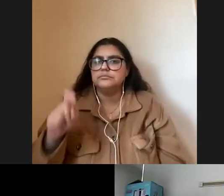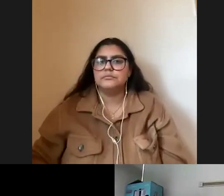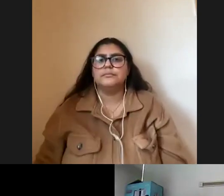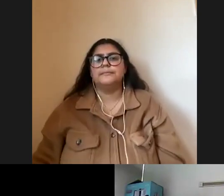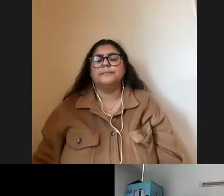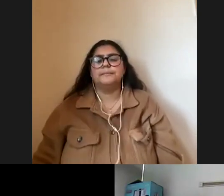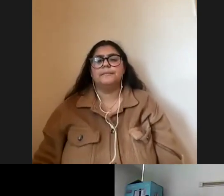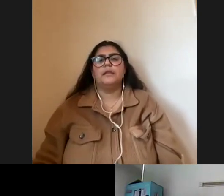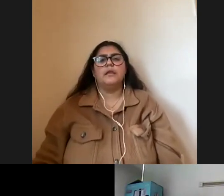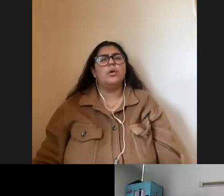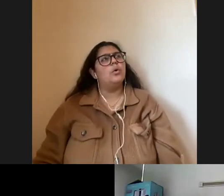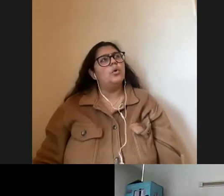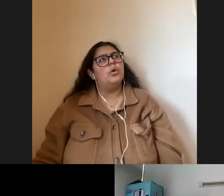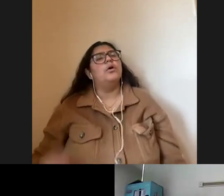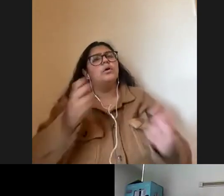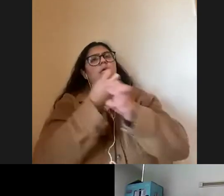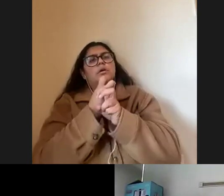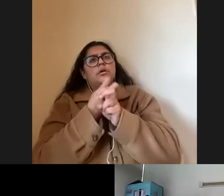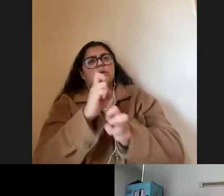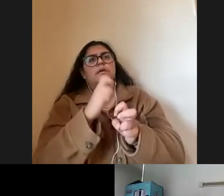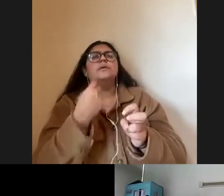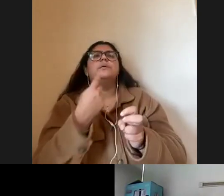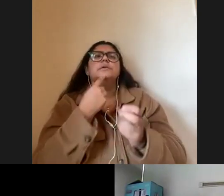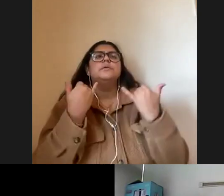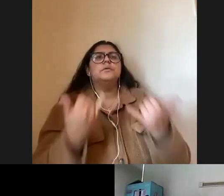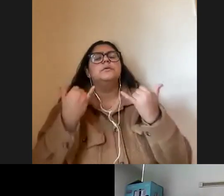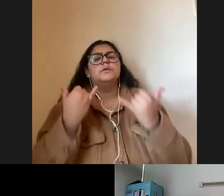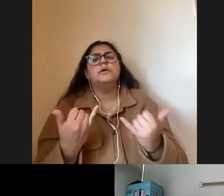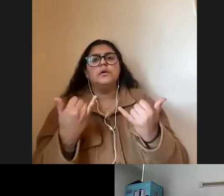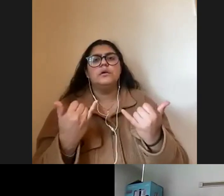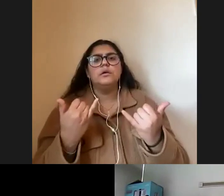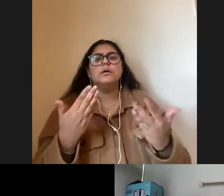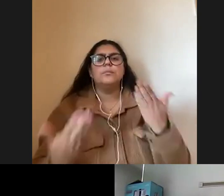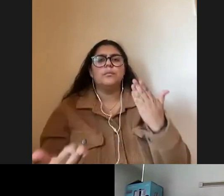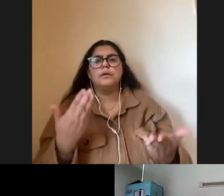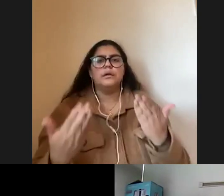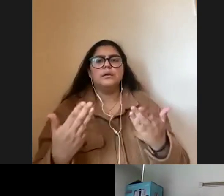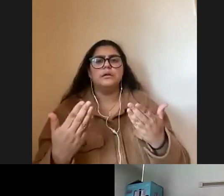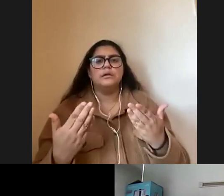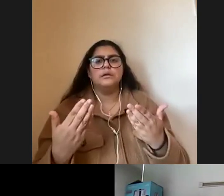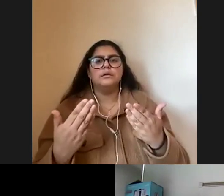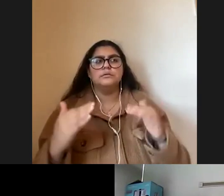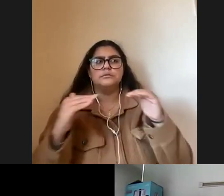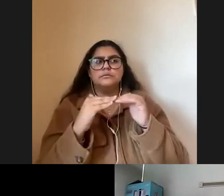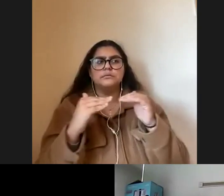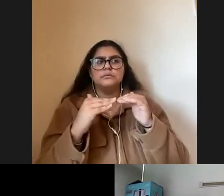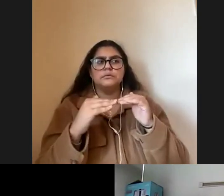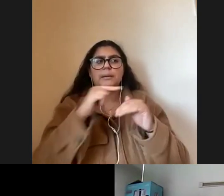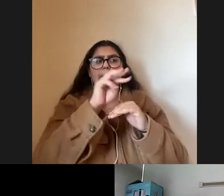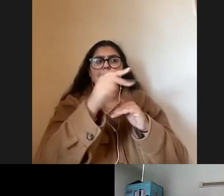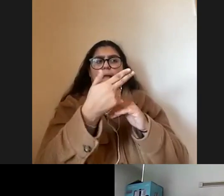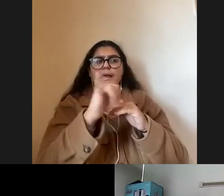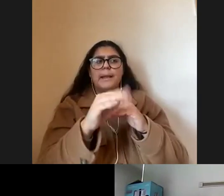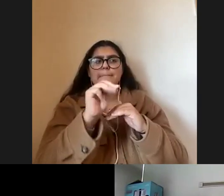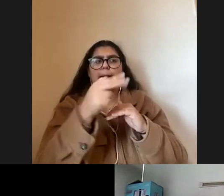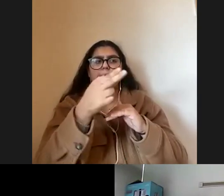tough. So I would say right now it's probably a tie between a mahi mahi that I caught off the